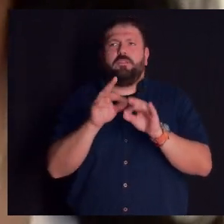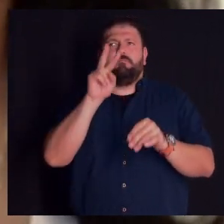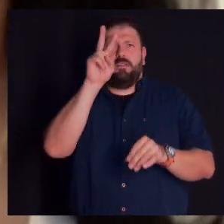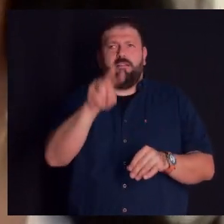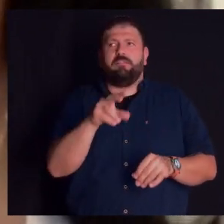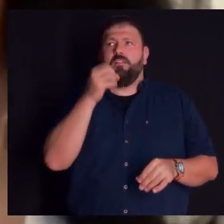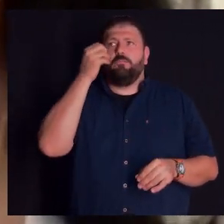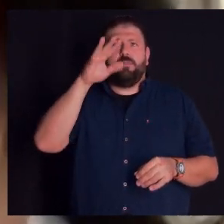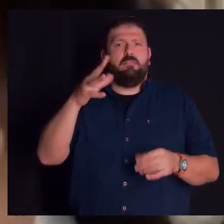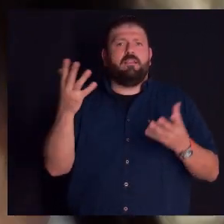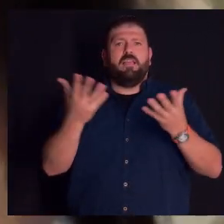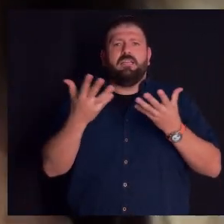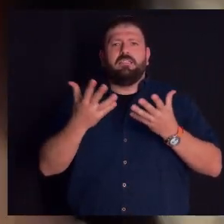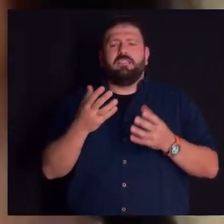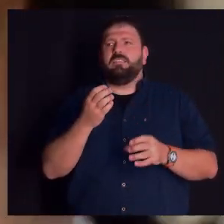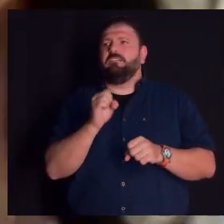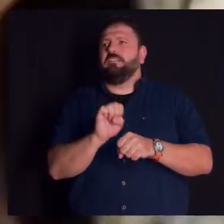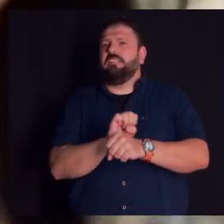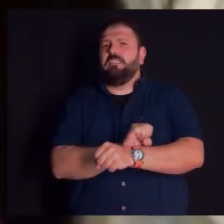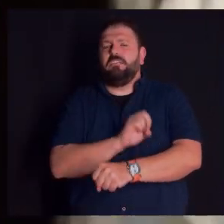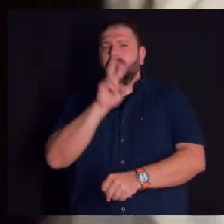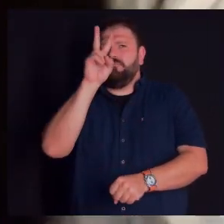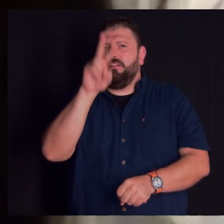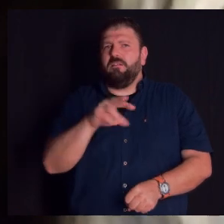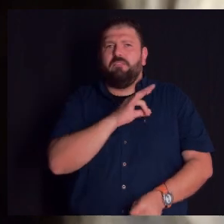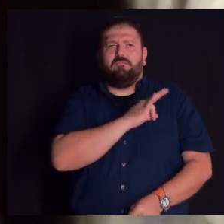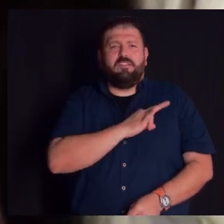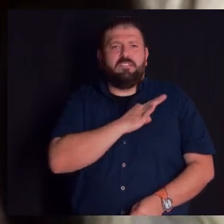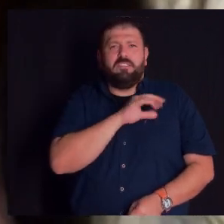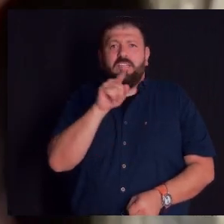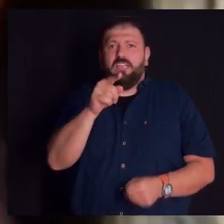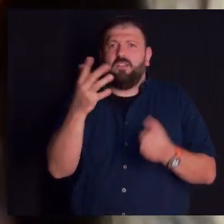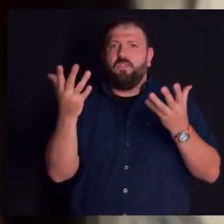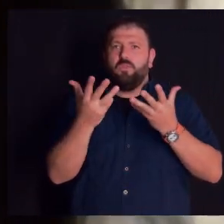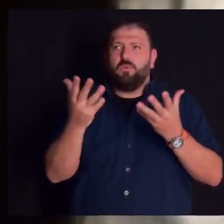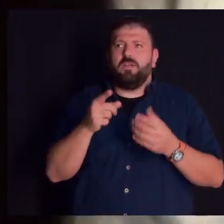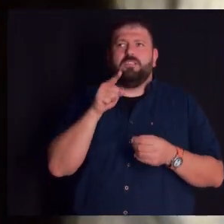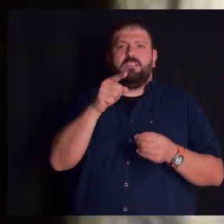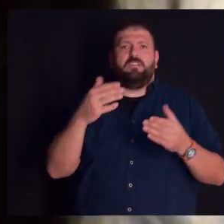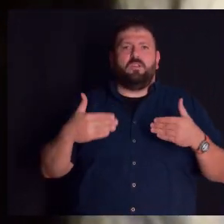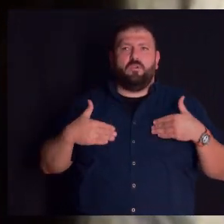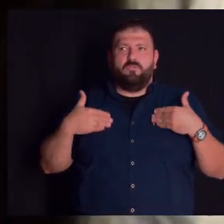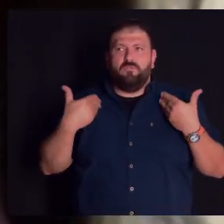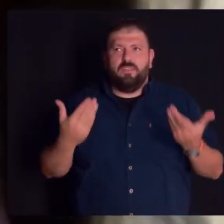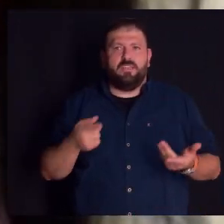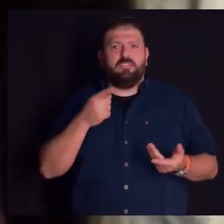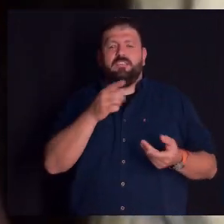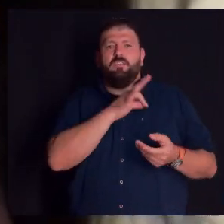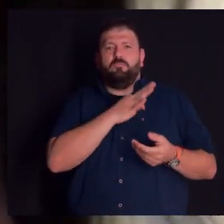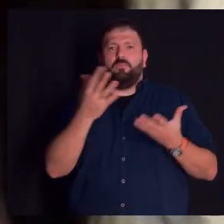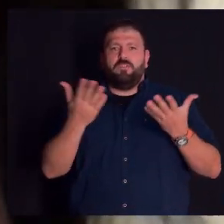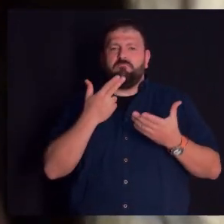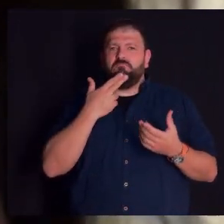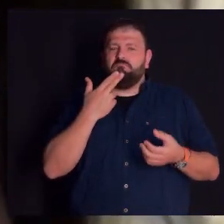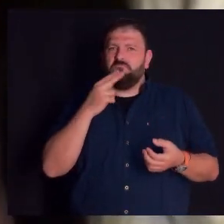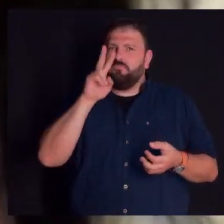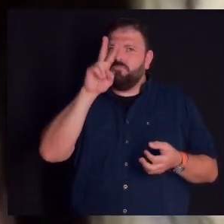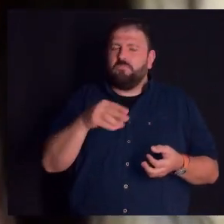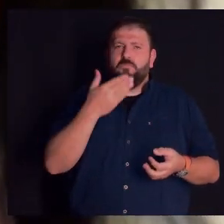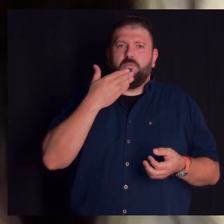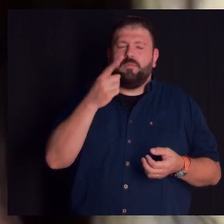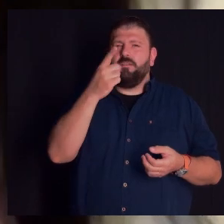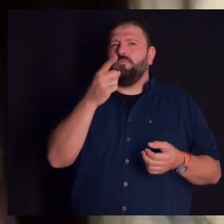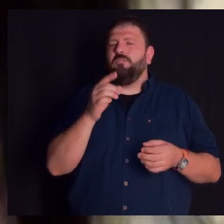with OmniLife is very easy. Congratulations. What you're saying about believing in yourself, this